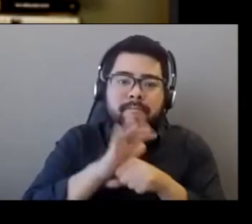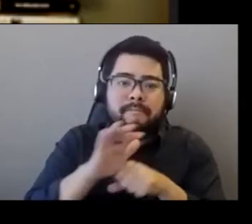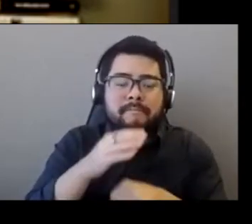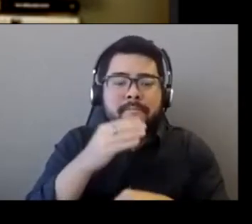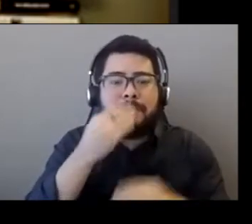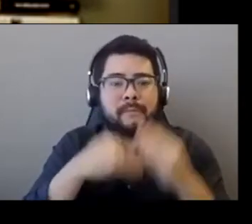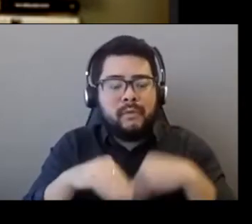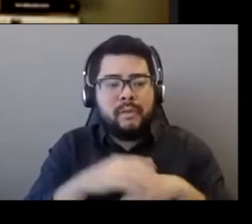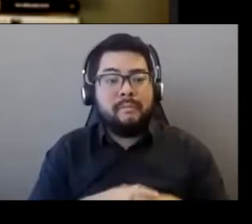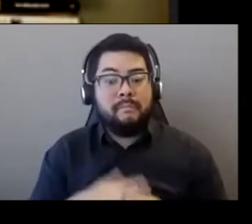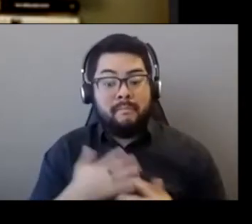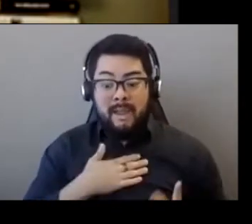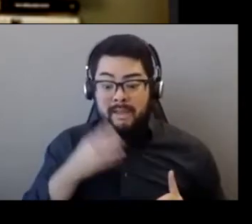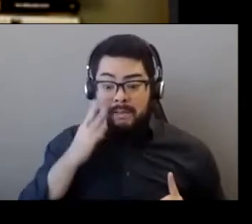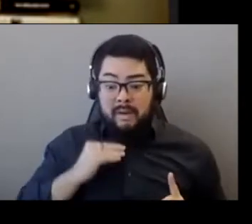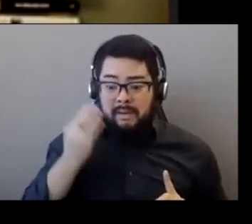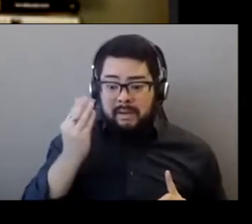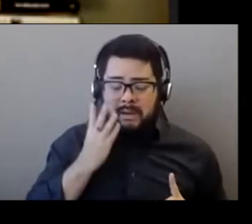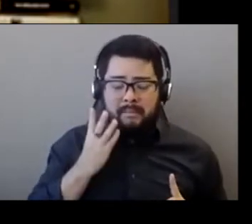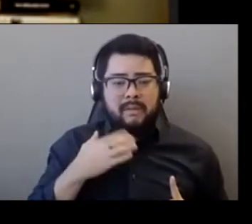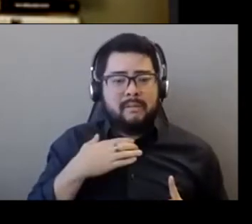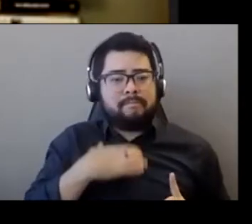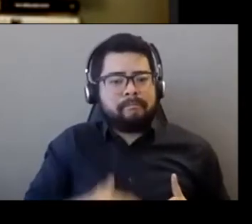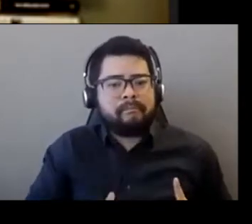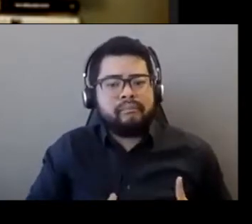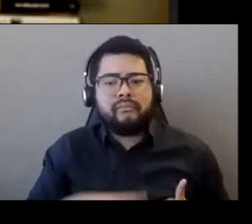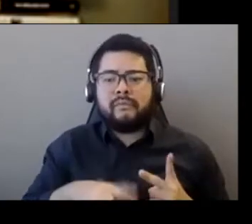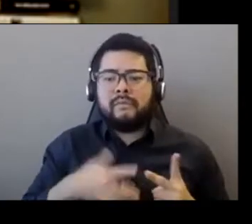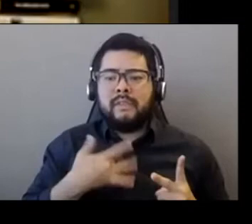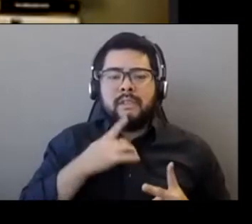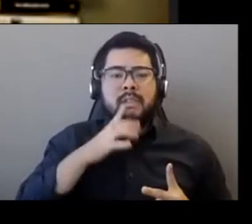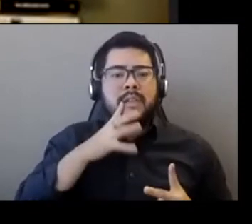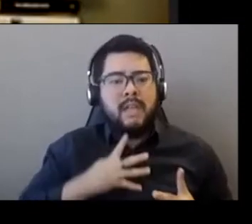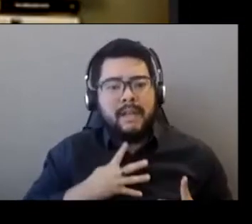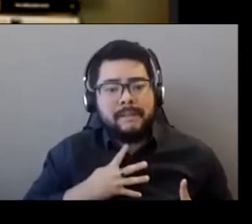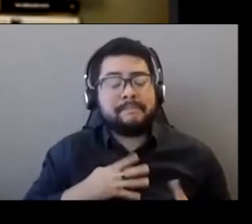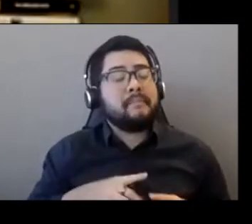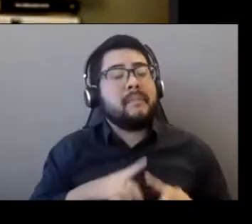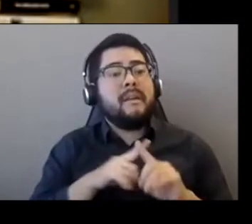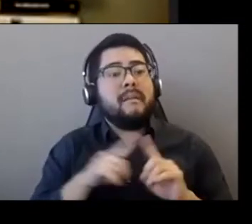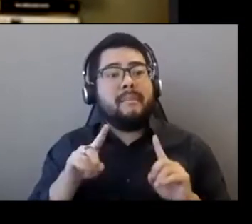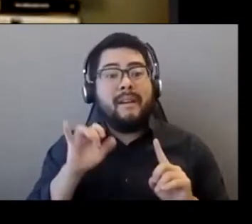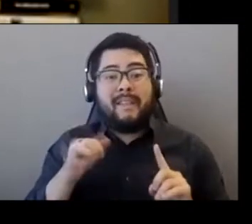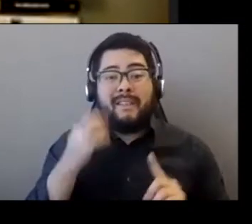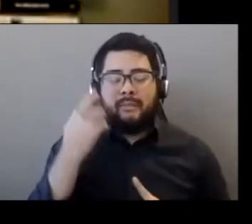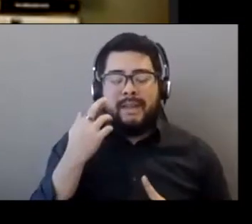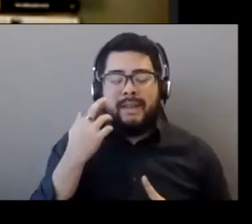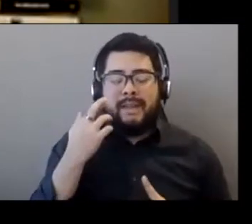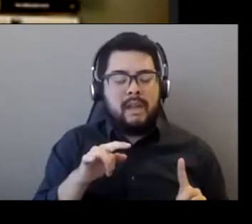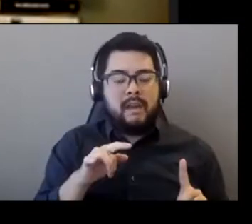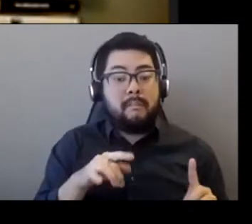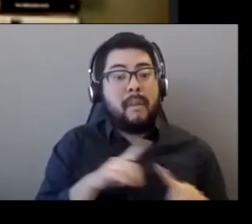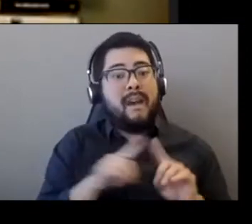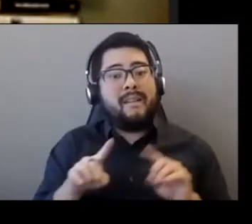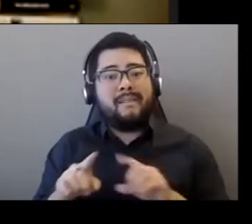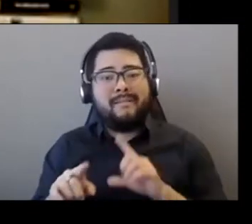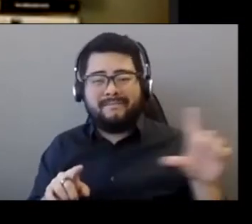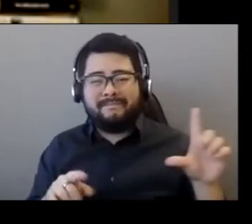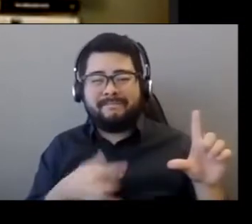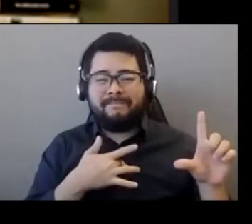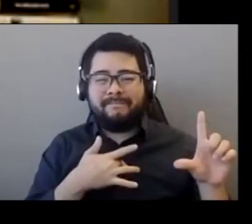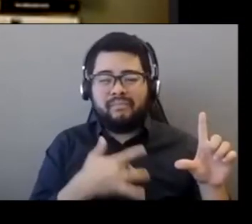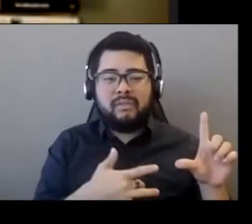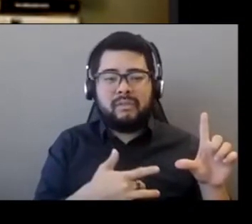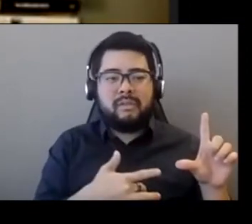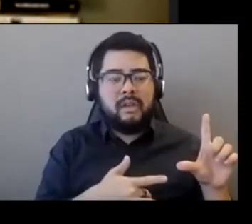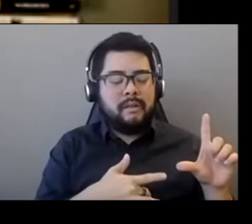telling me about hunger and desperation. But I'm hearing that it's because I'm a sinner. So Gramsci says the left intellectual goes